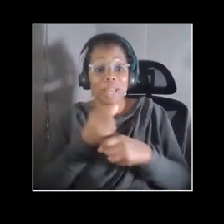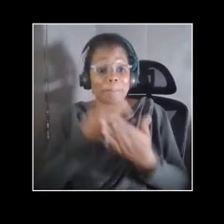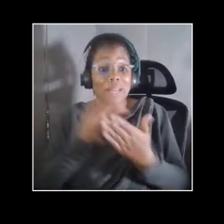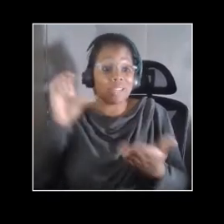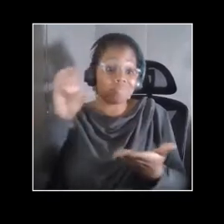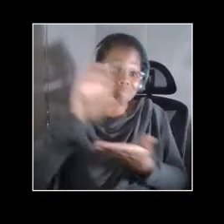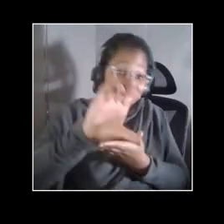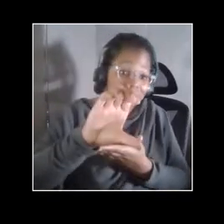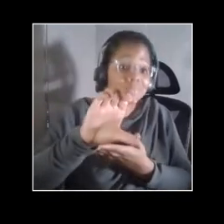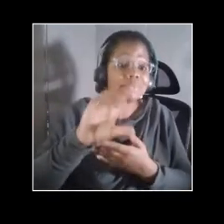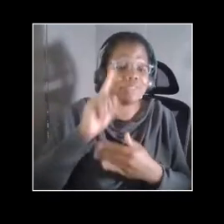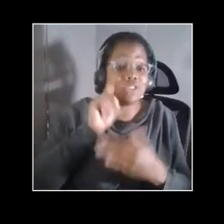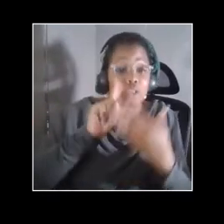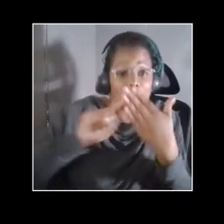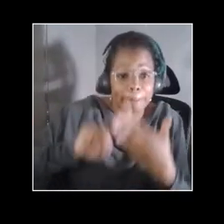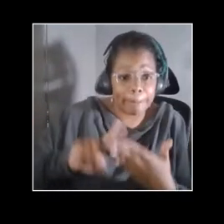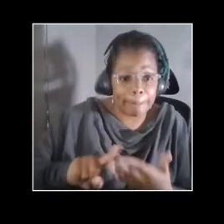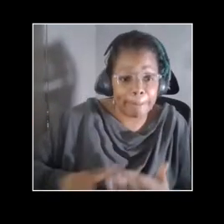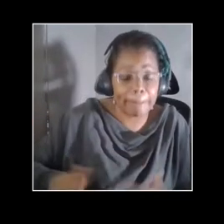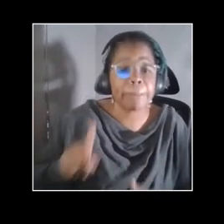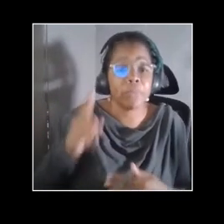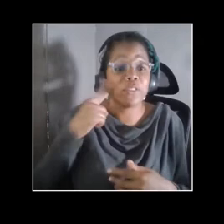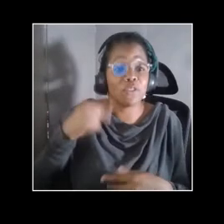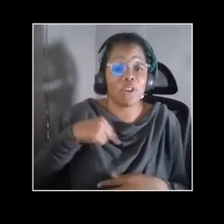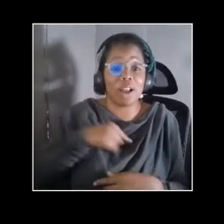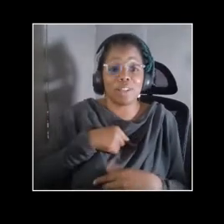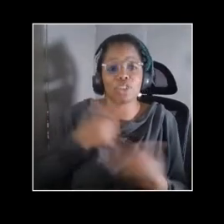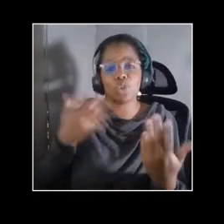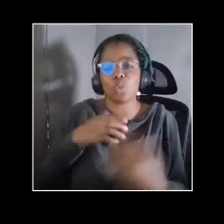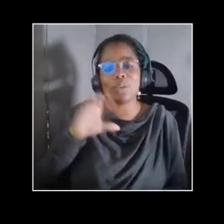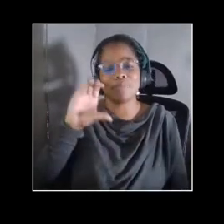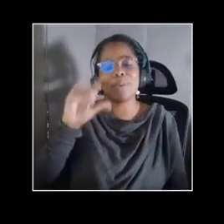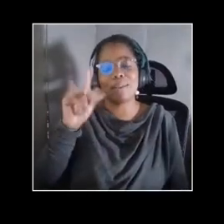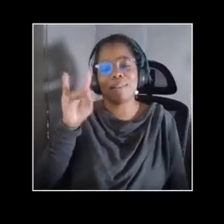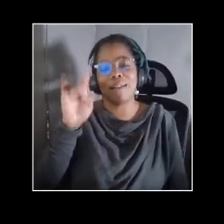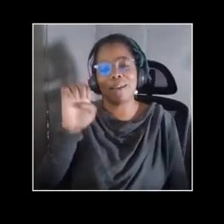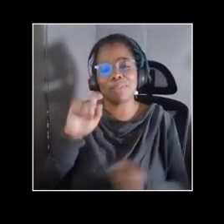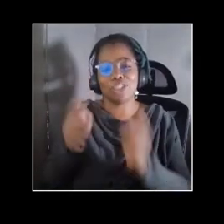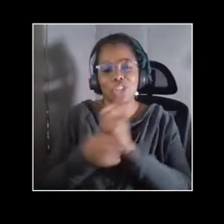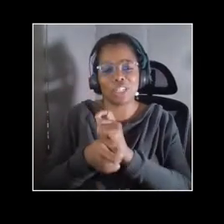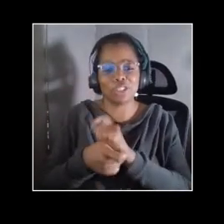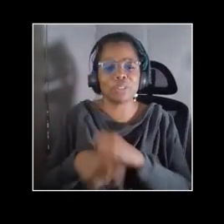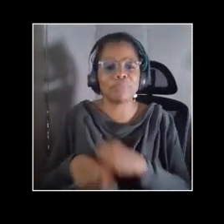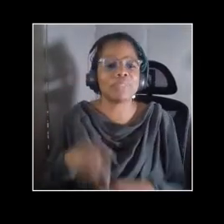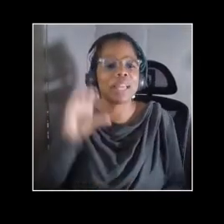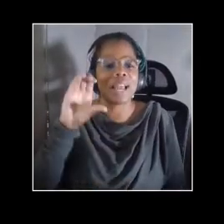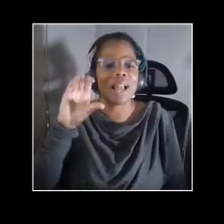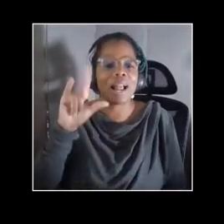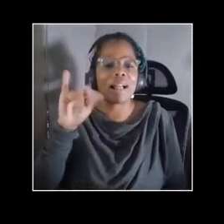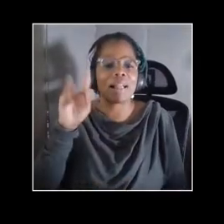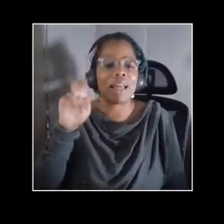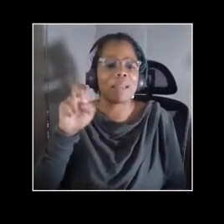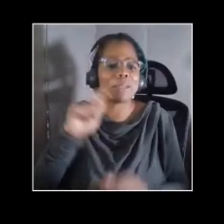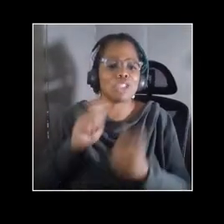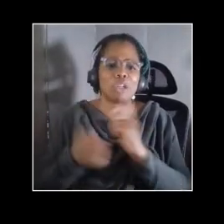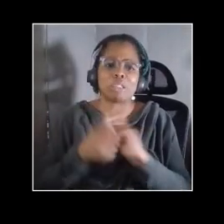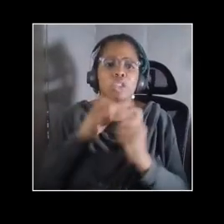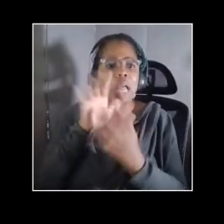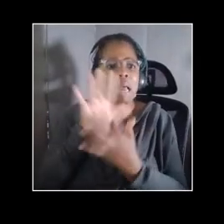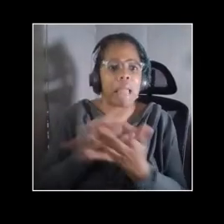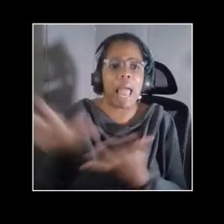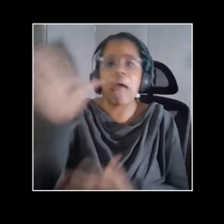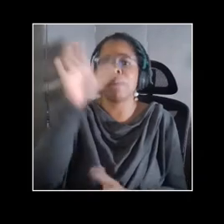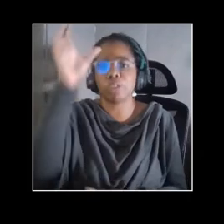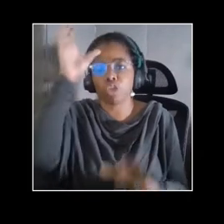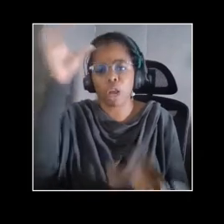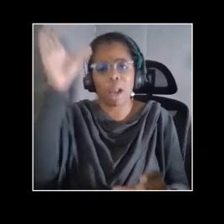then pursue your passion. For us, it was climate change. And climate change is not an abstract concept. We're hearing a lot